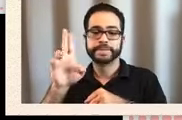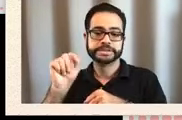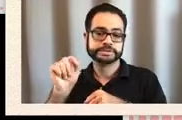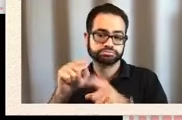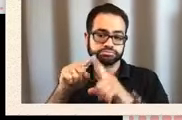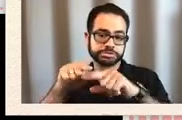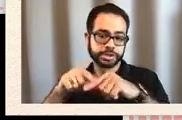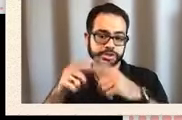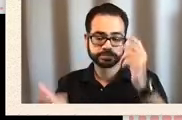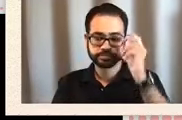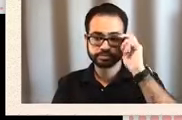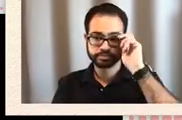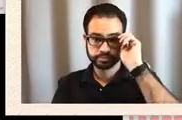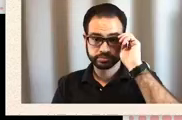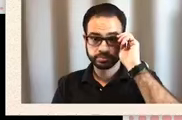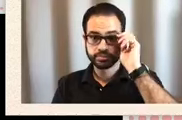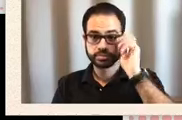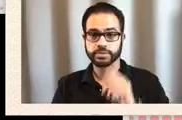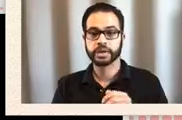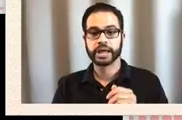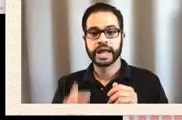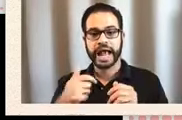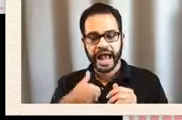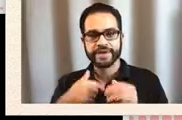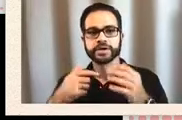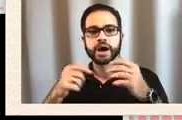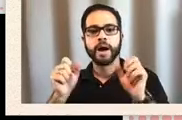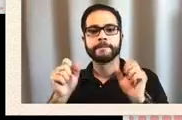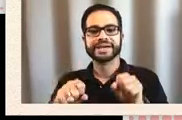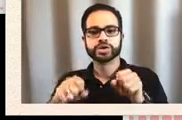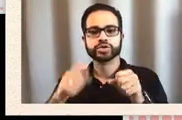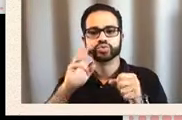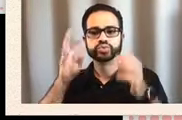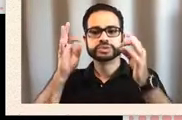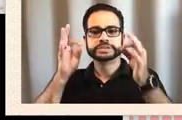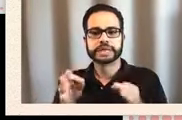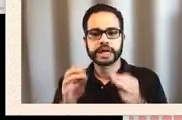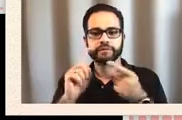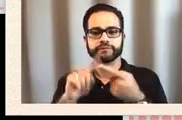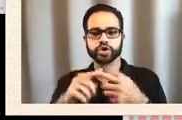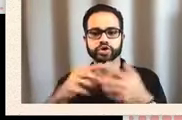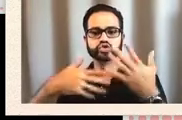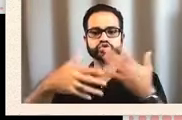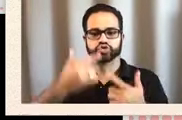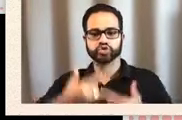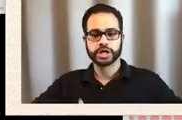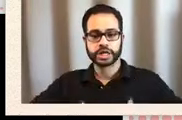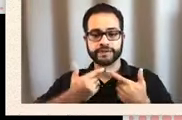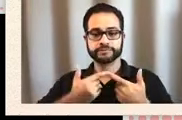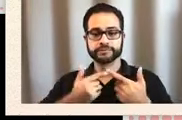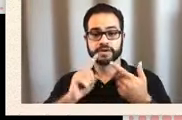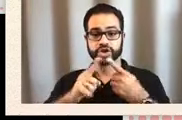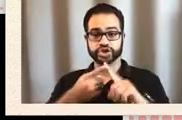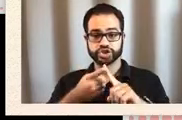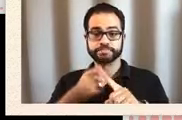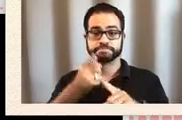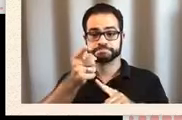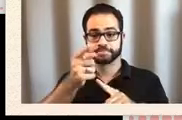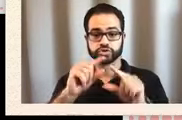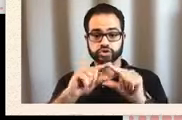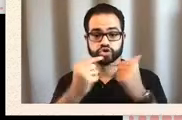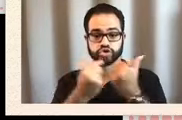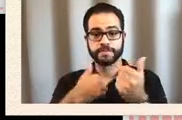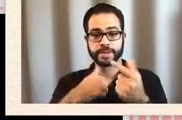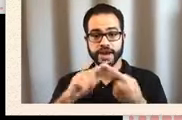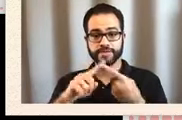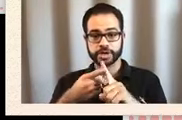To make decisions about your social life. Friendships. You see, that's a group of my friends at Super Play. We always